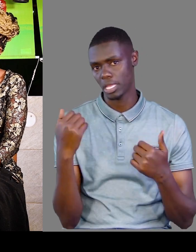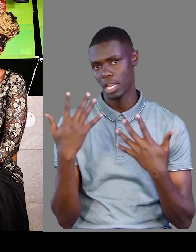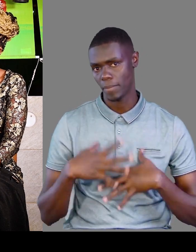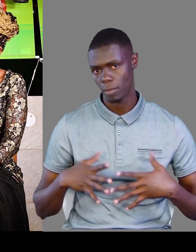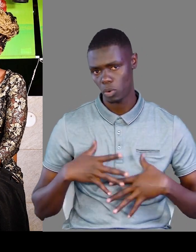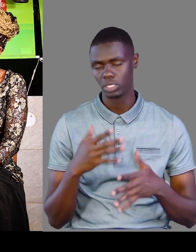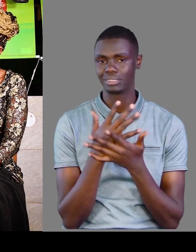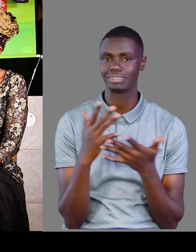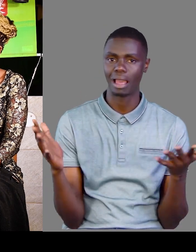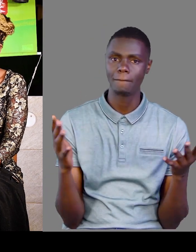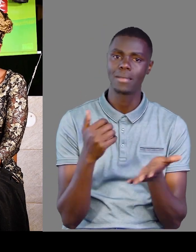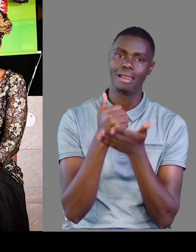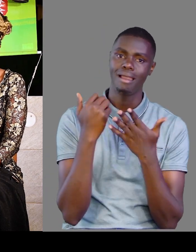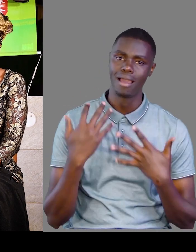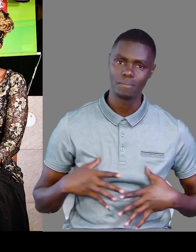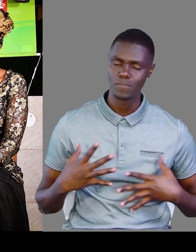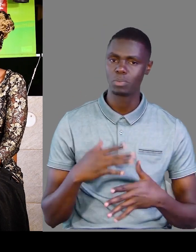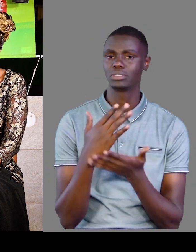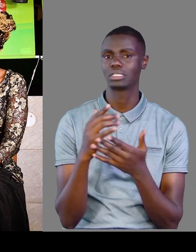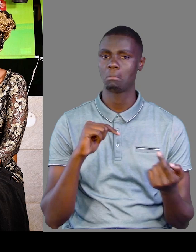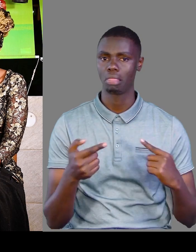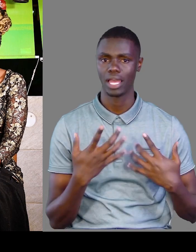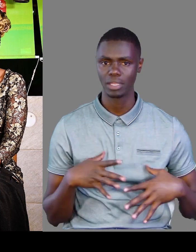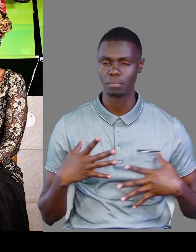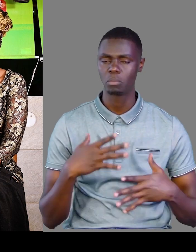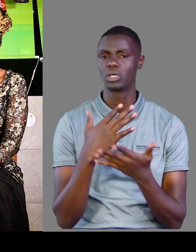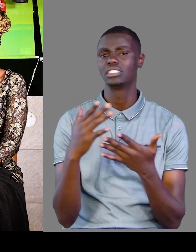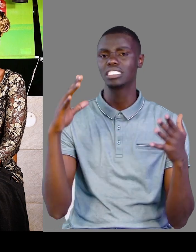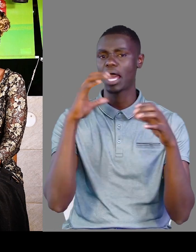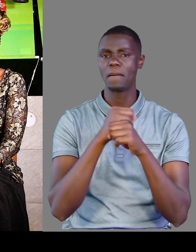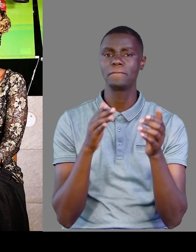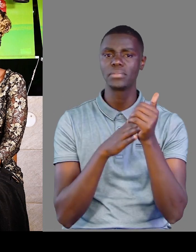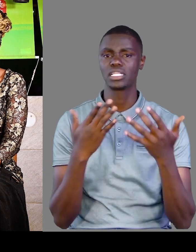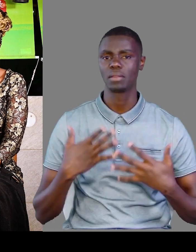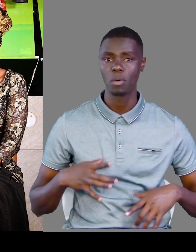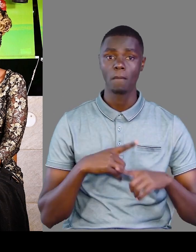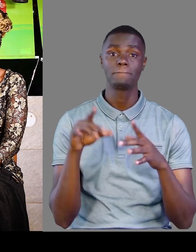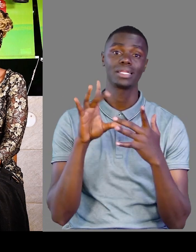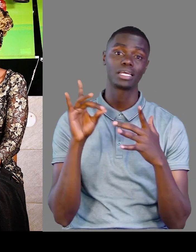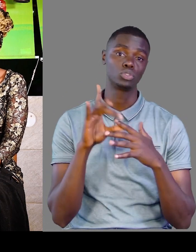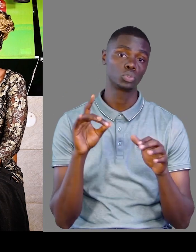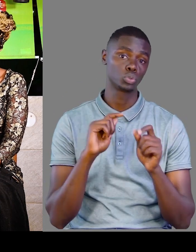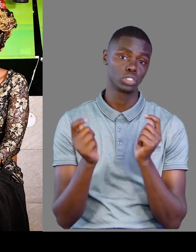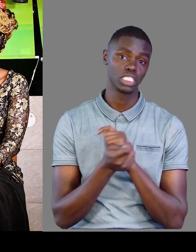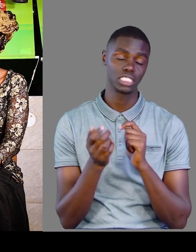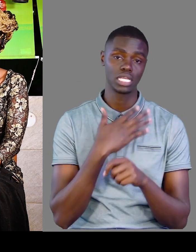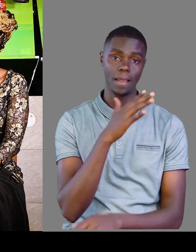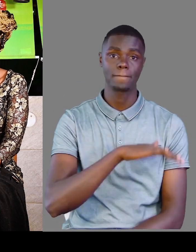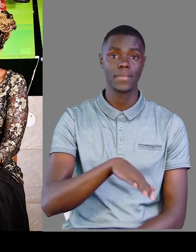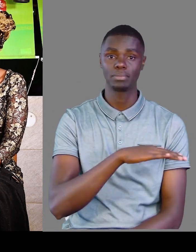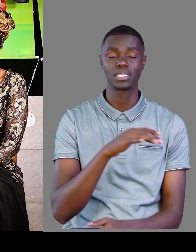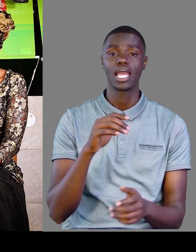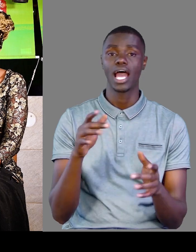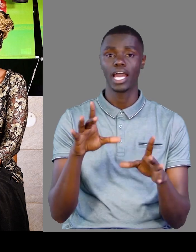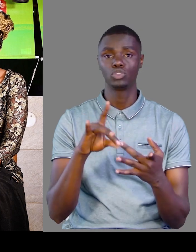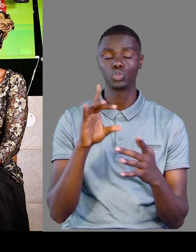some help people, some hurt people, some mislead people, but I choose to change my space. I choose to